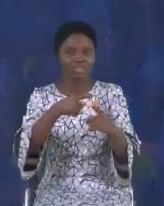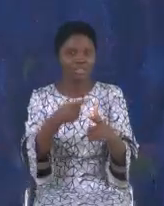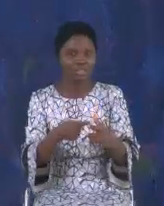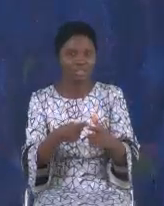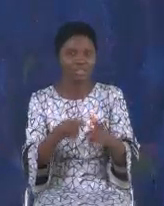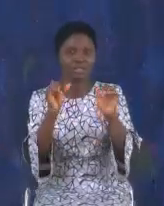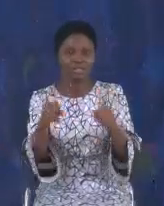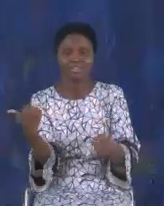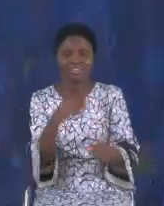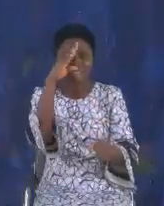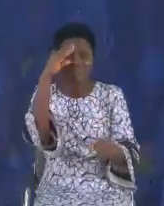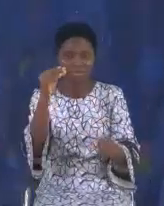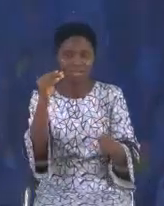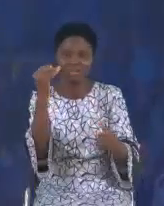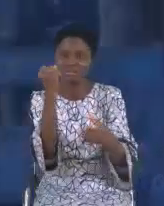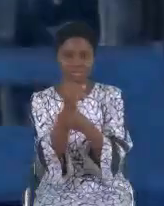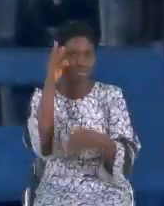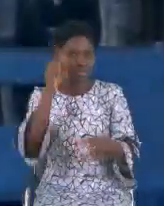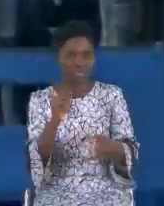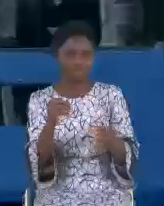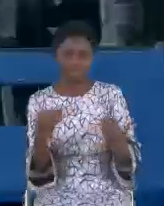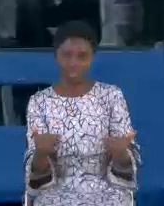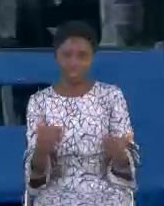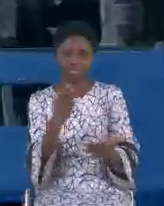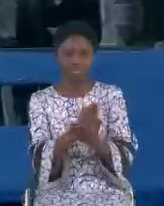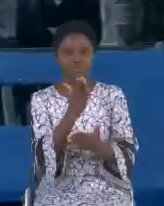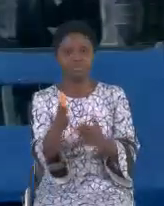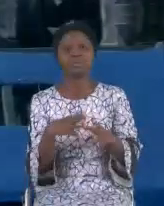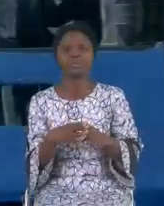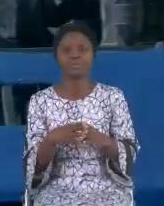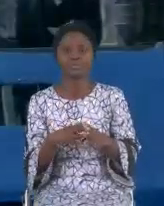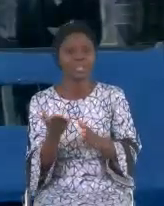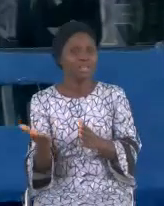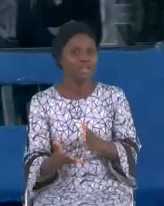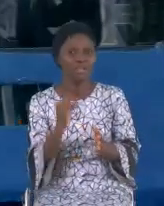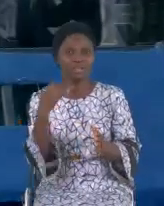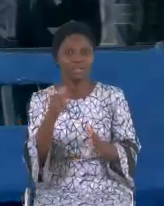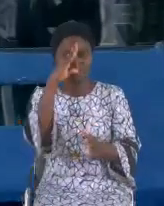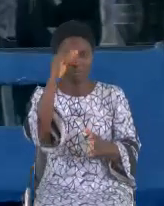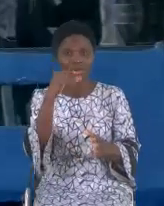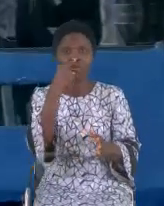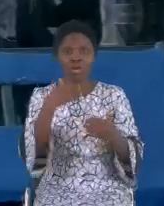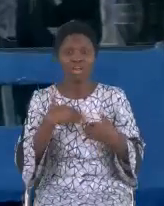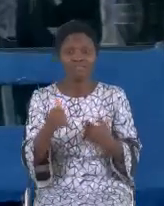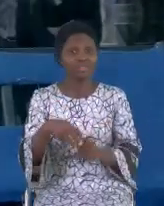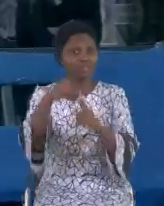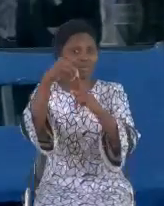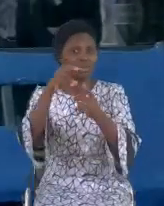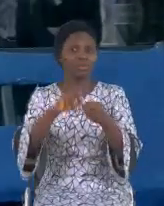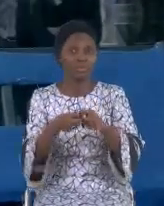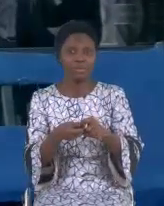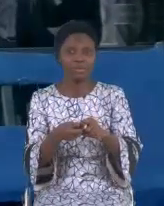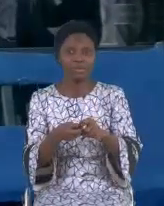there for a moment. Here was a man that had a peculiar problem,